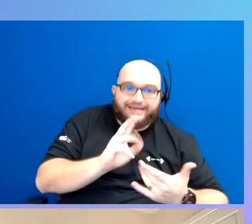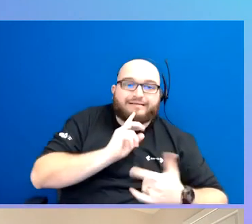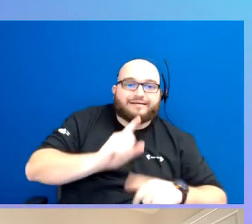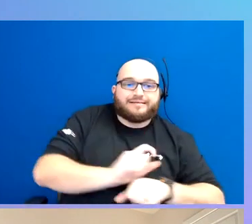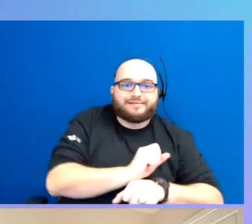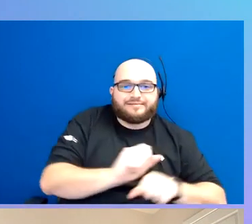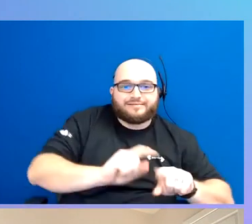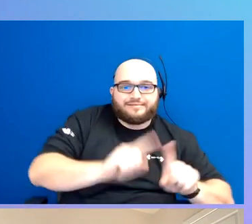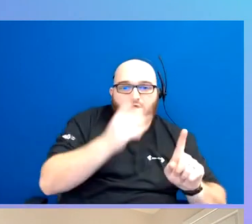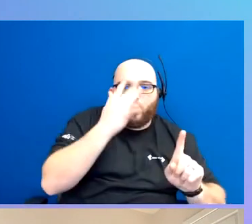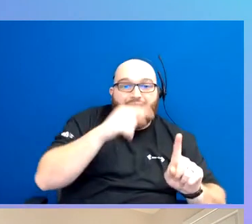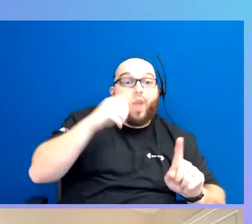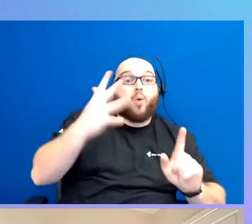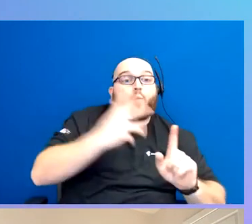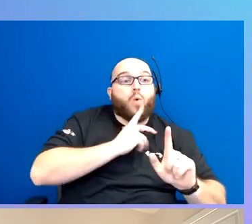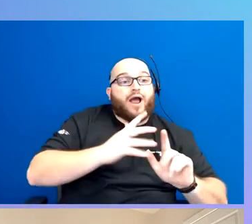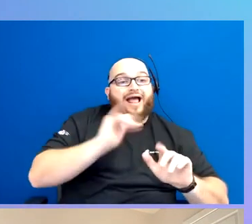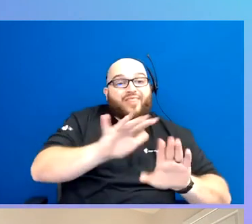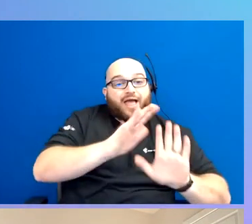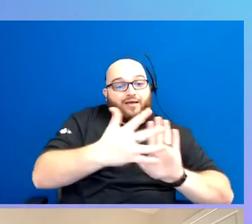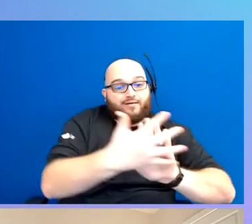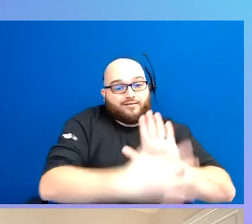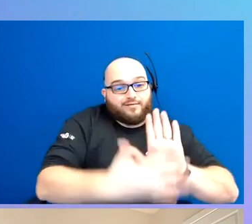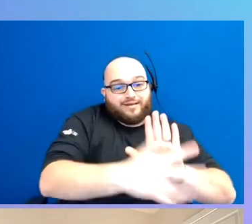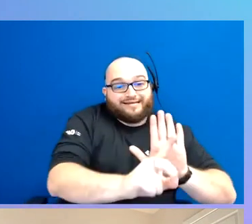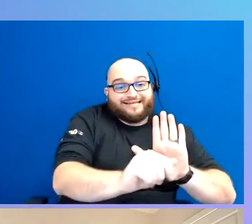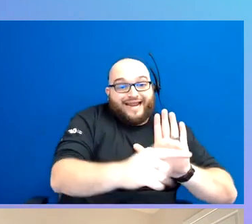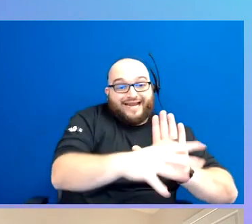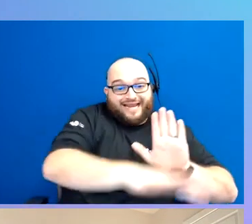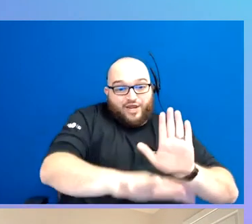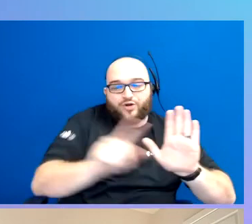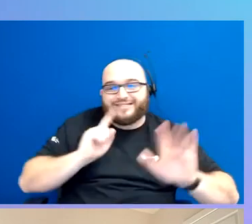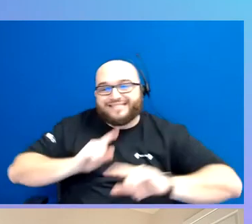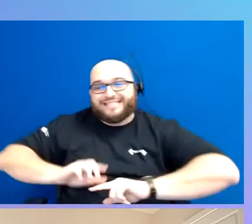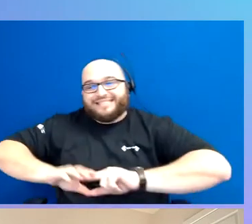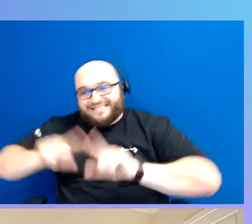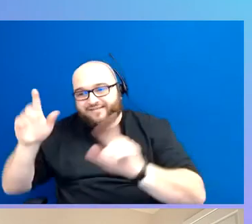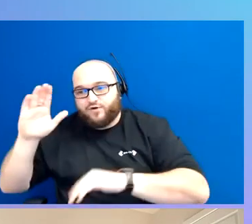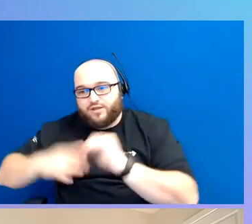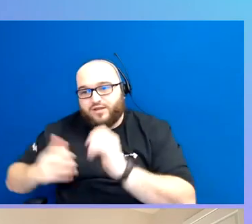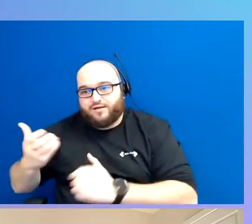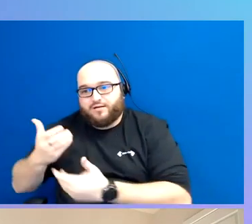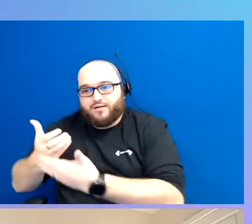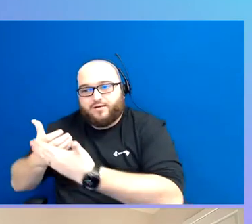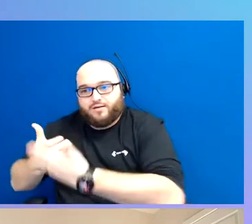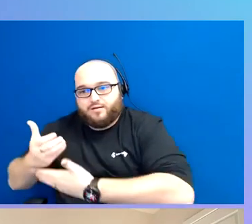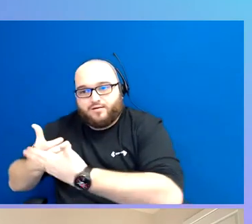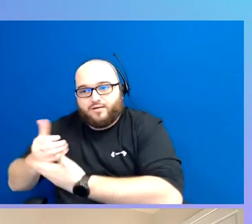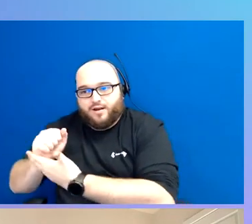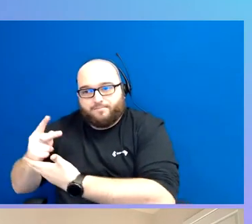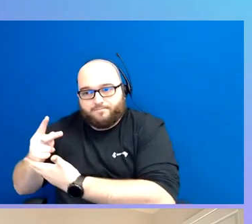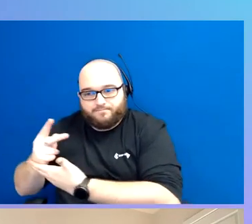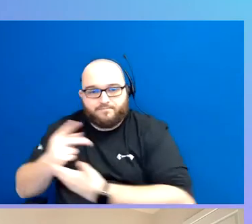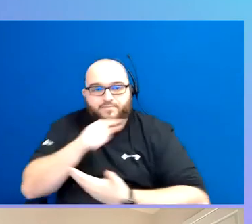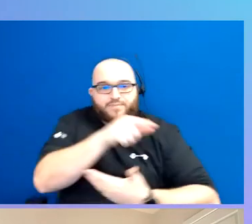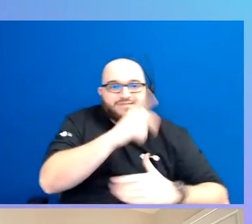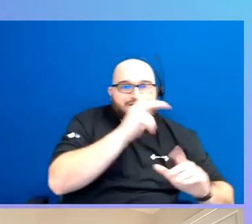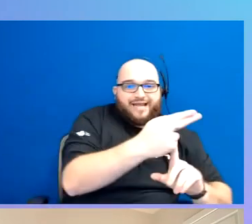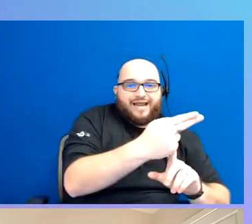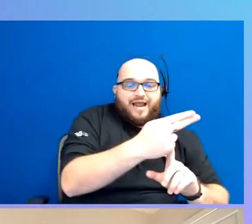or the mechanism behind the web views, they take care of all the properties for a web application.